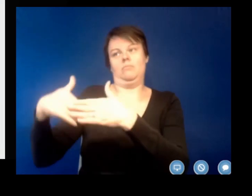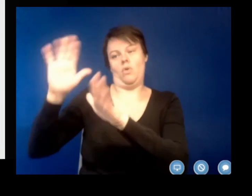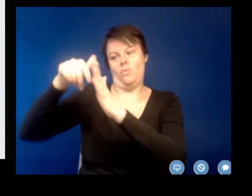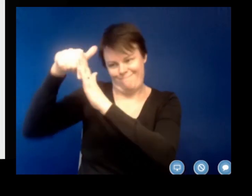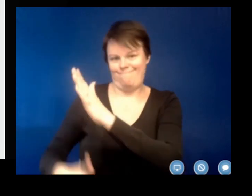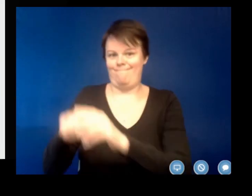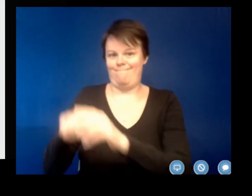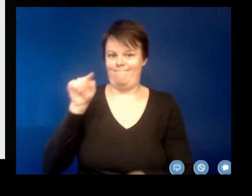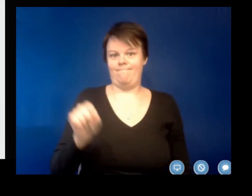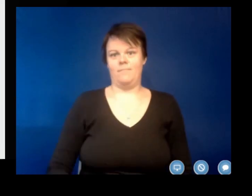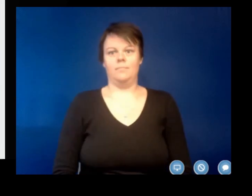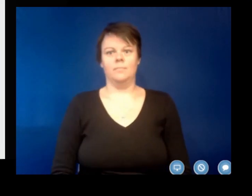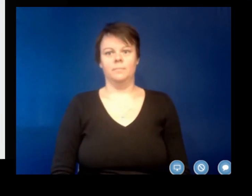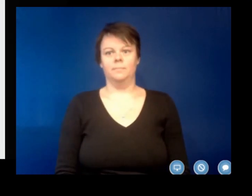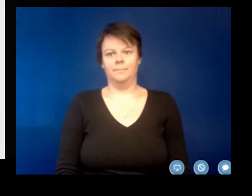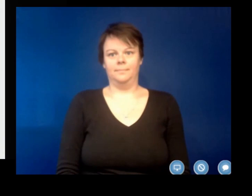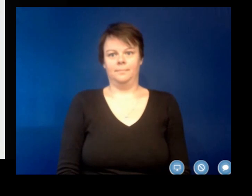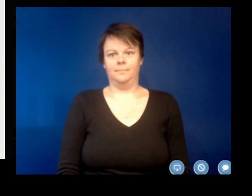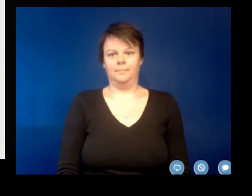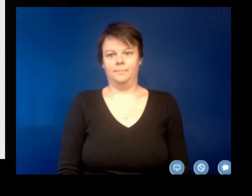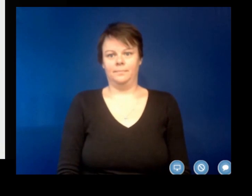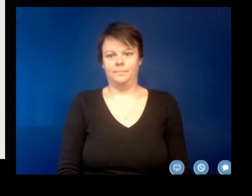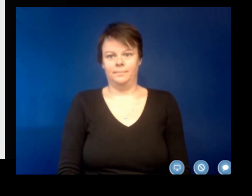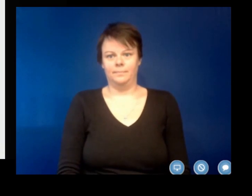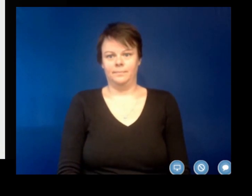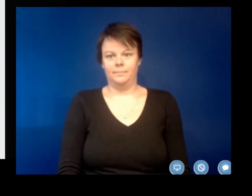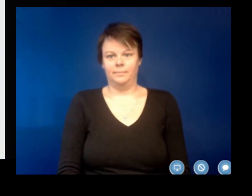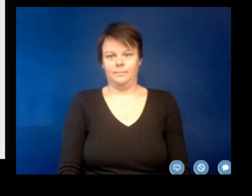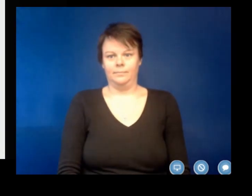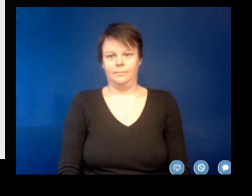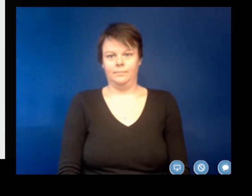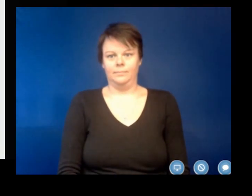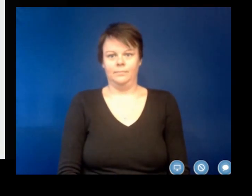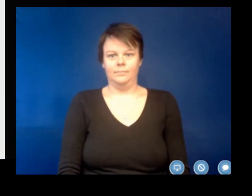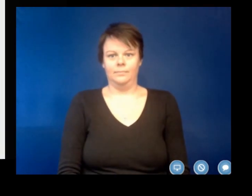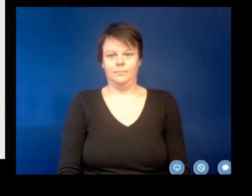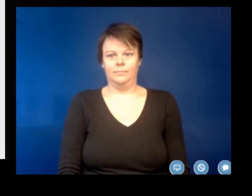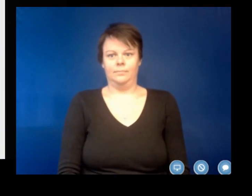the interplay and formal and informal learning, because